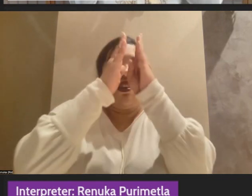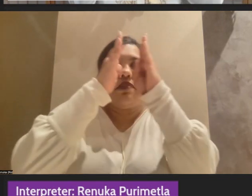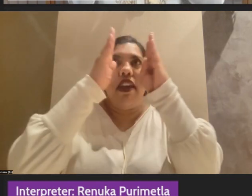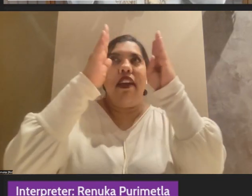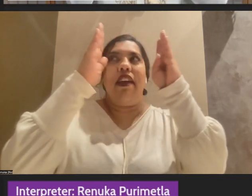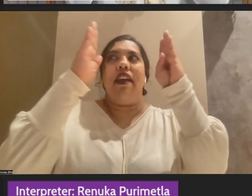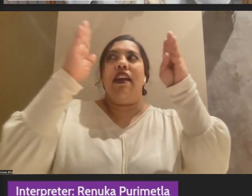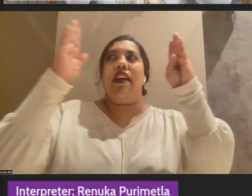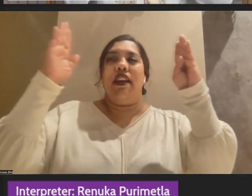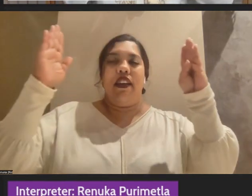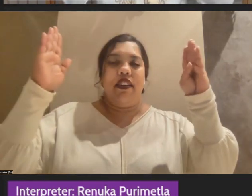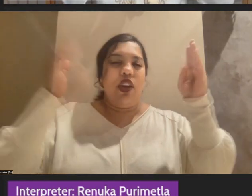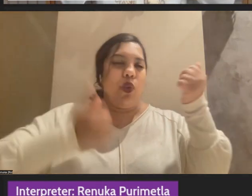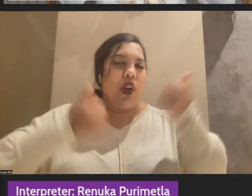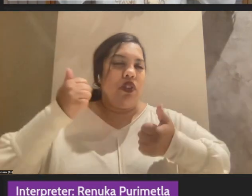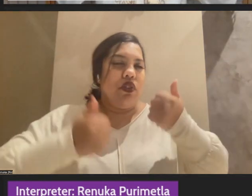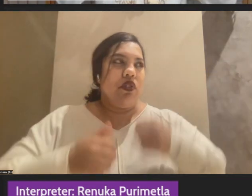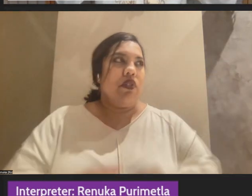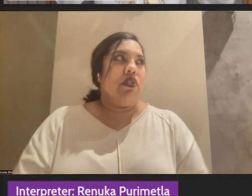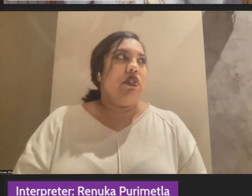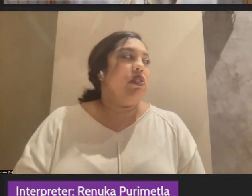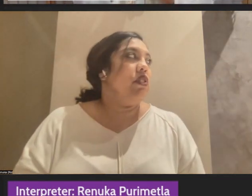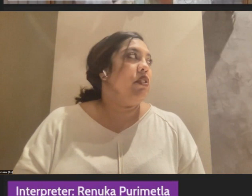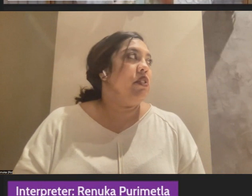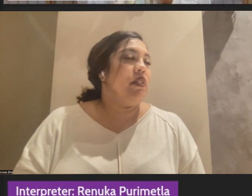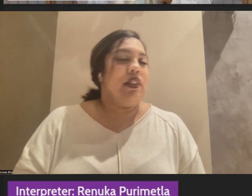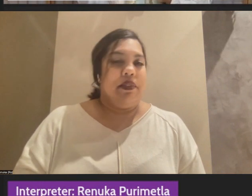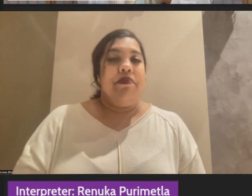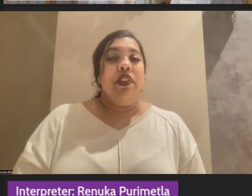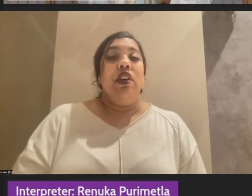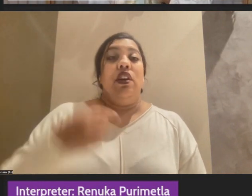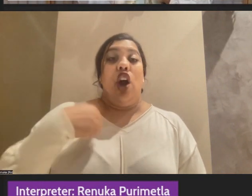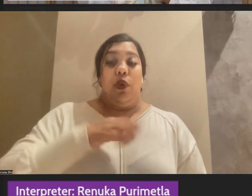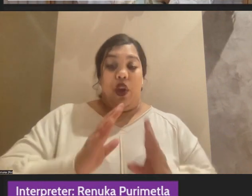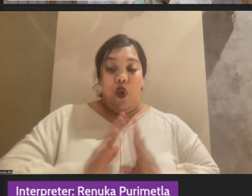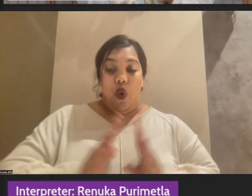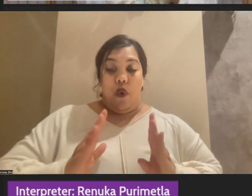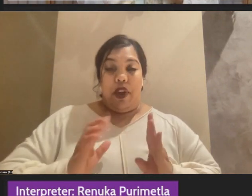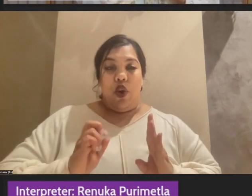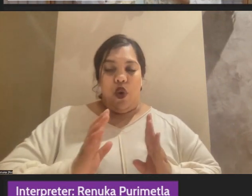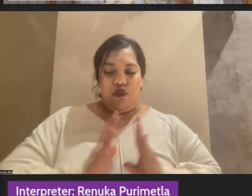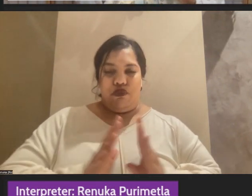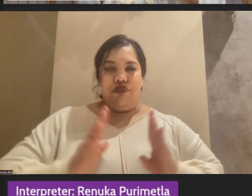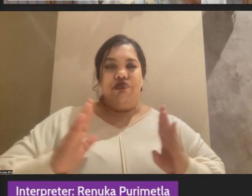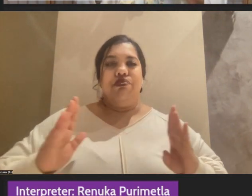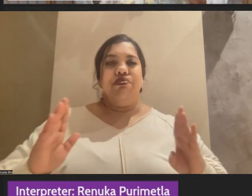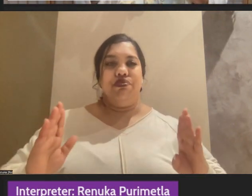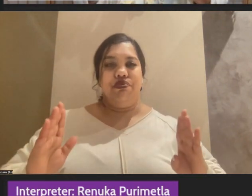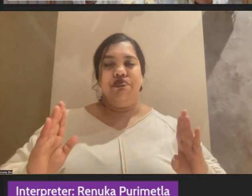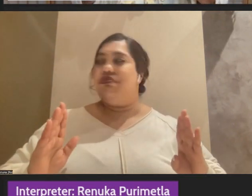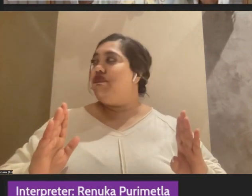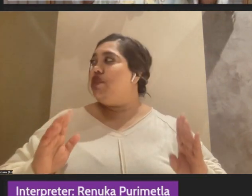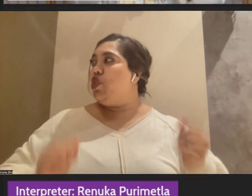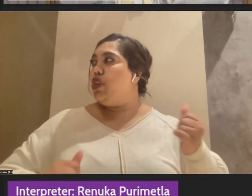or are we expanding at the top? Are we simply open at the bottom or are we expanding at the